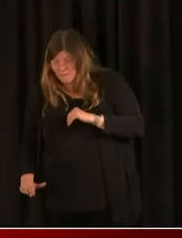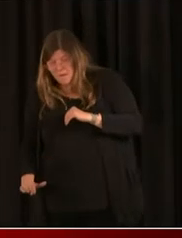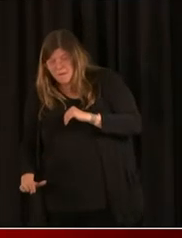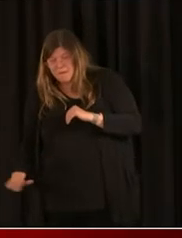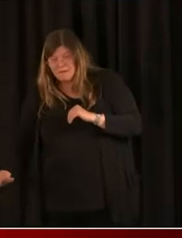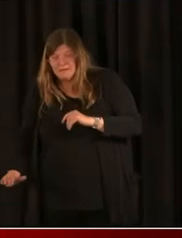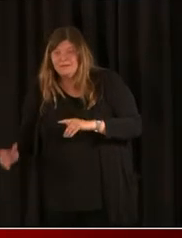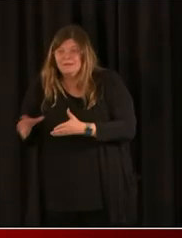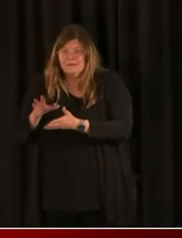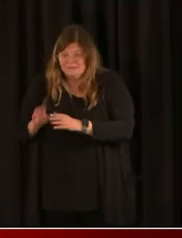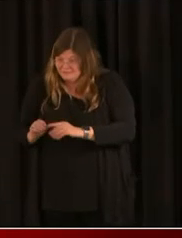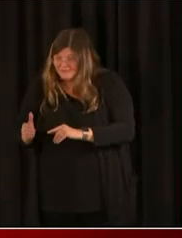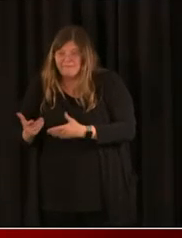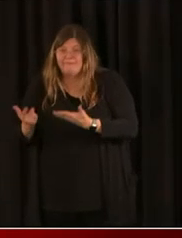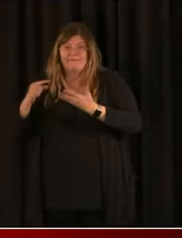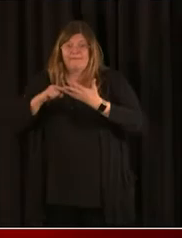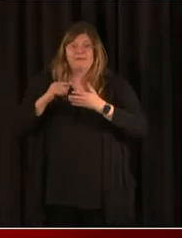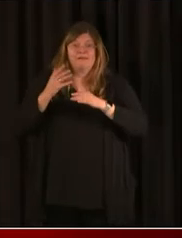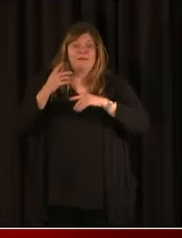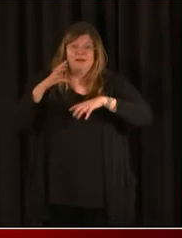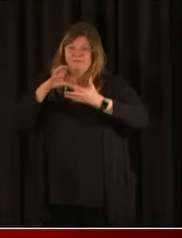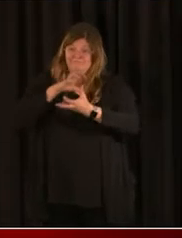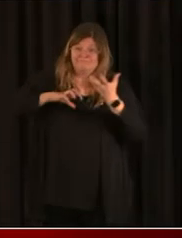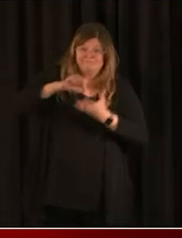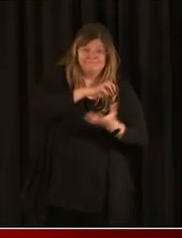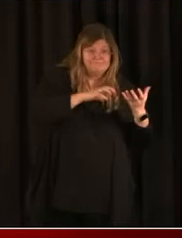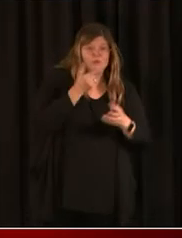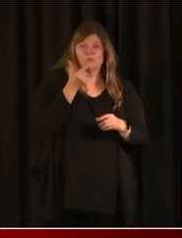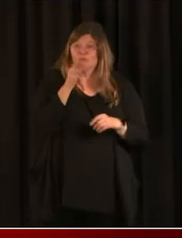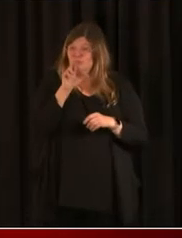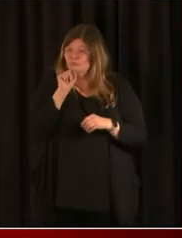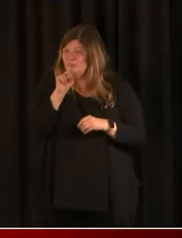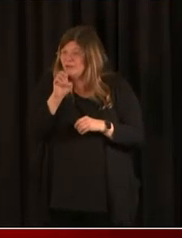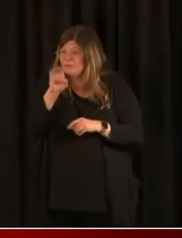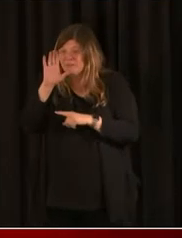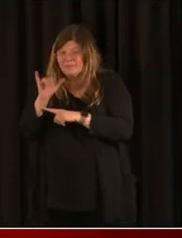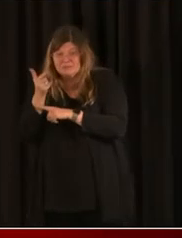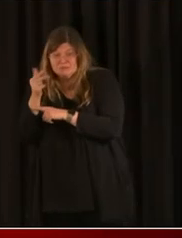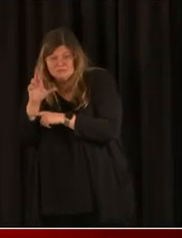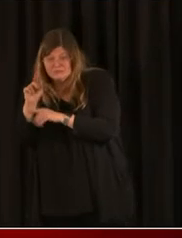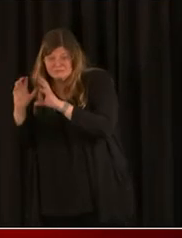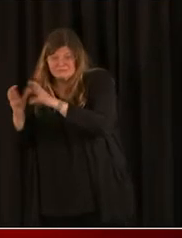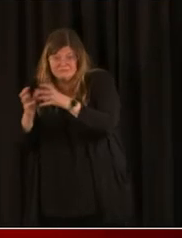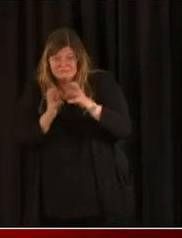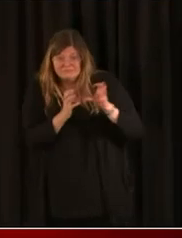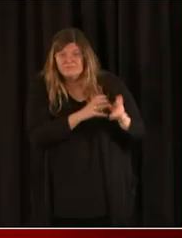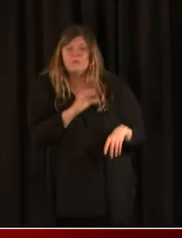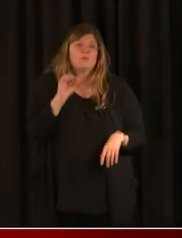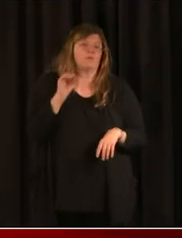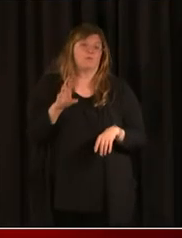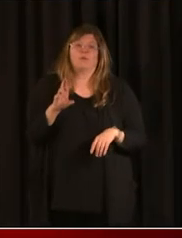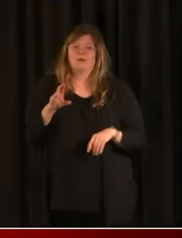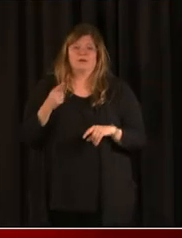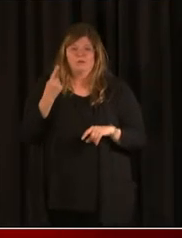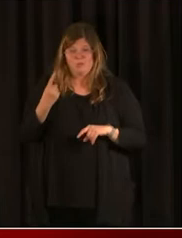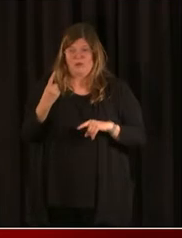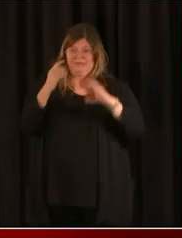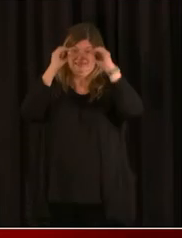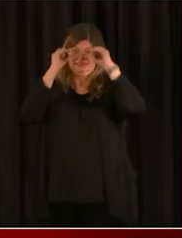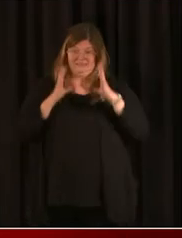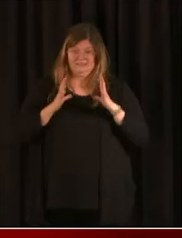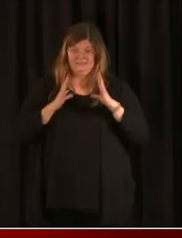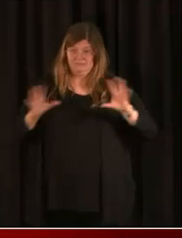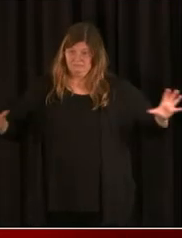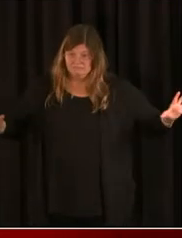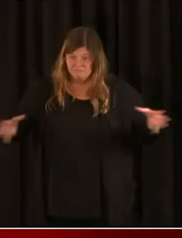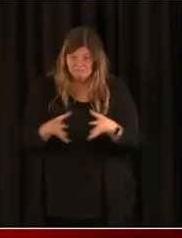students, or it may just vary grade by grade. Some of the models include one teacher teaching solely a group of students